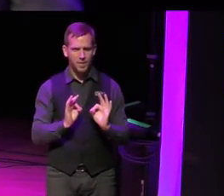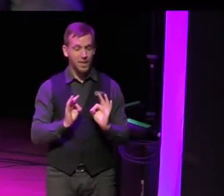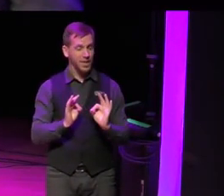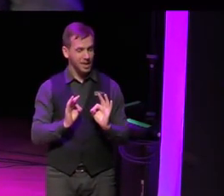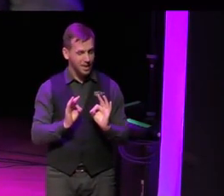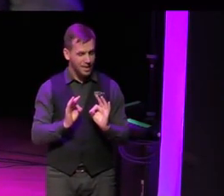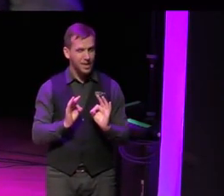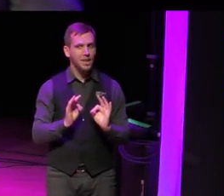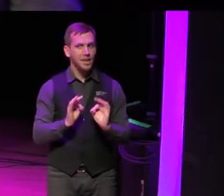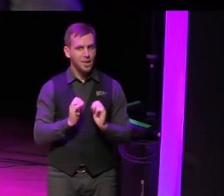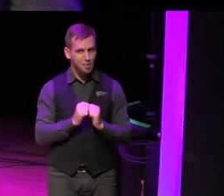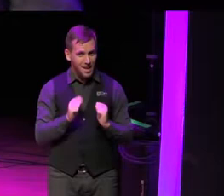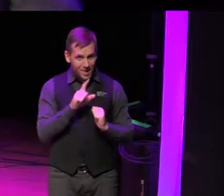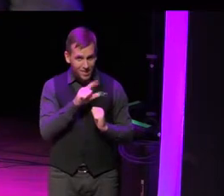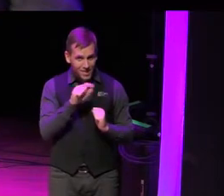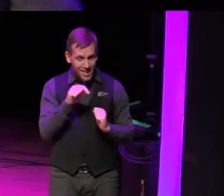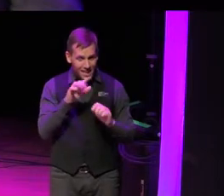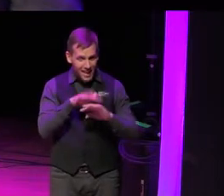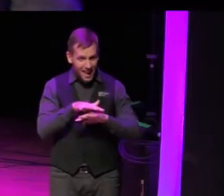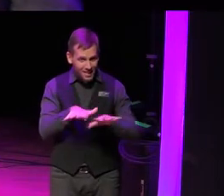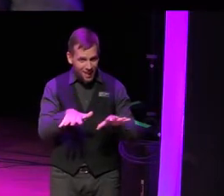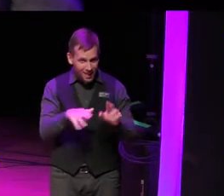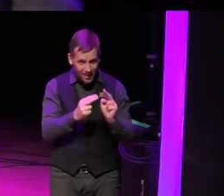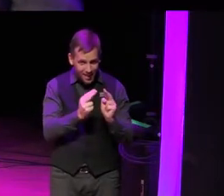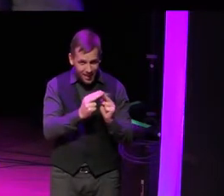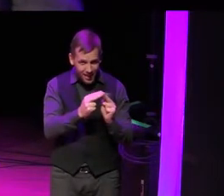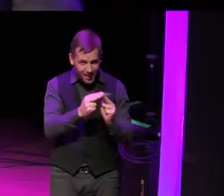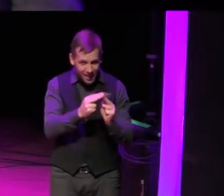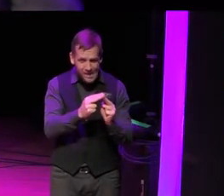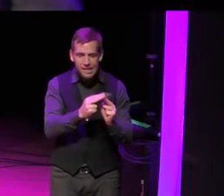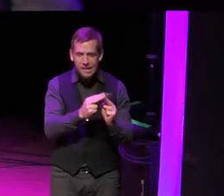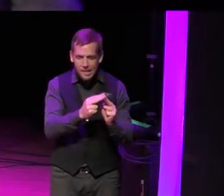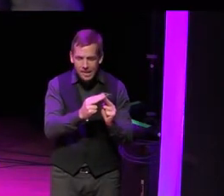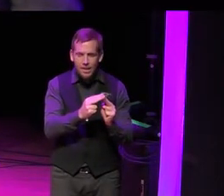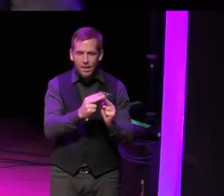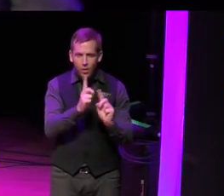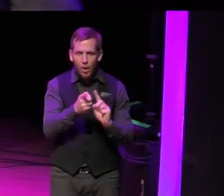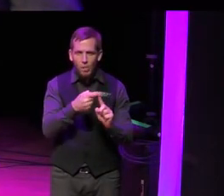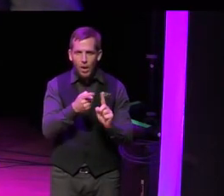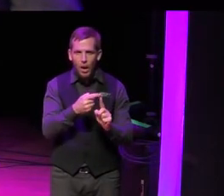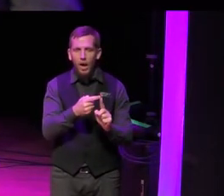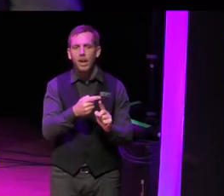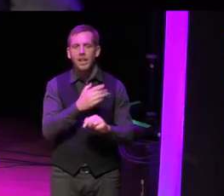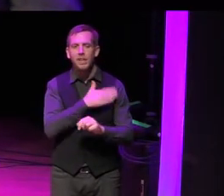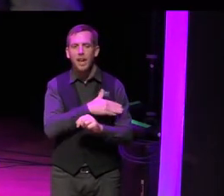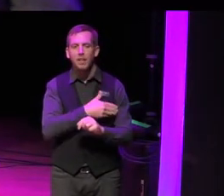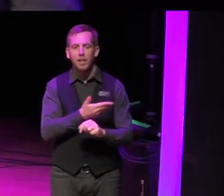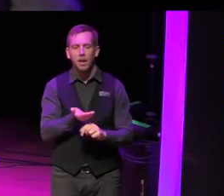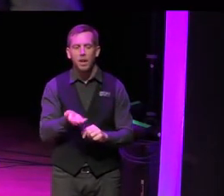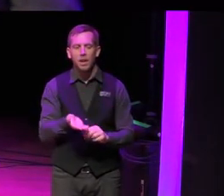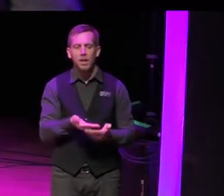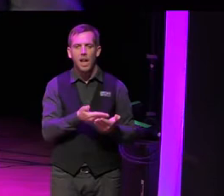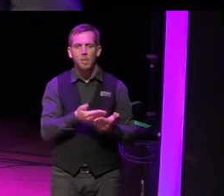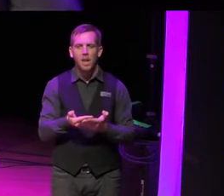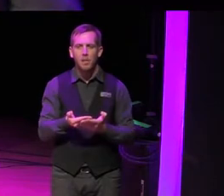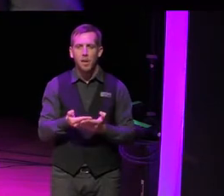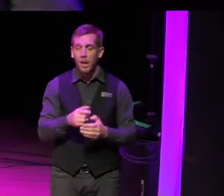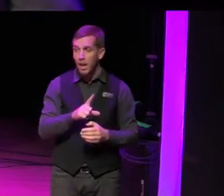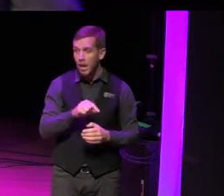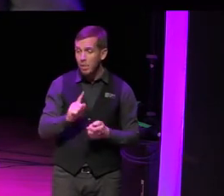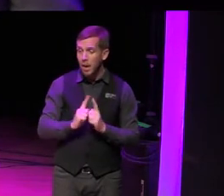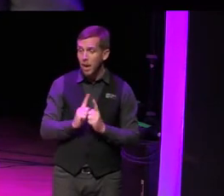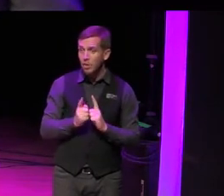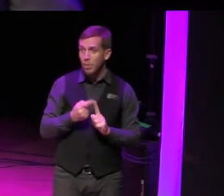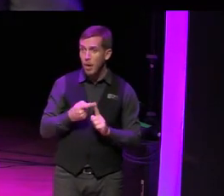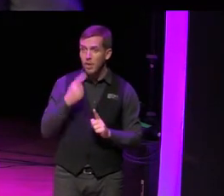But through these, some of these networks, actually people start making favors. In the beginning, they think this is a fast way of doing